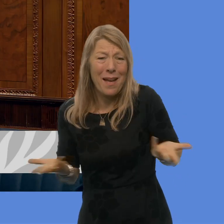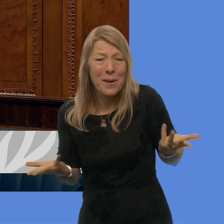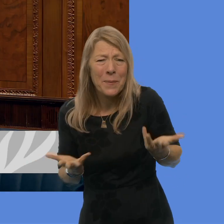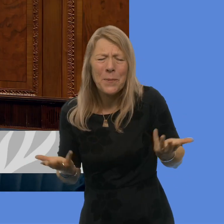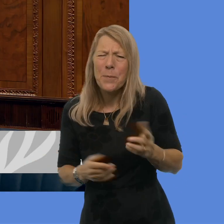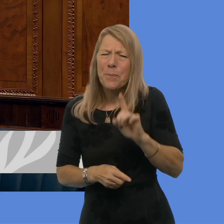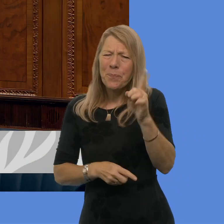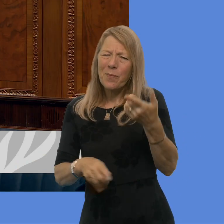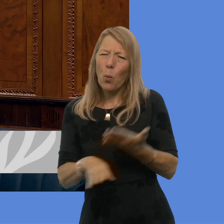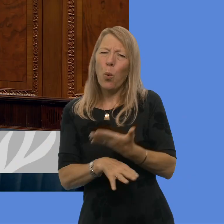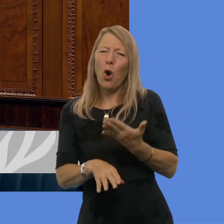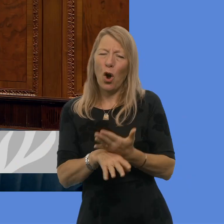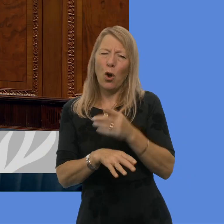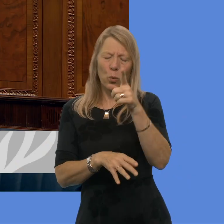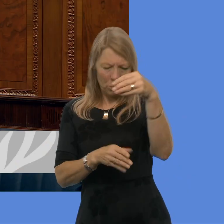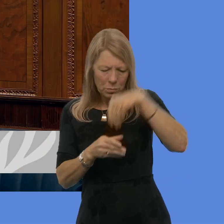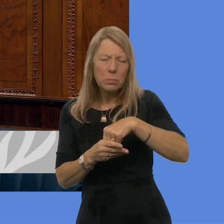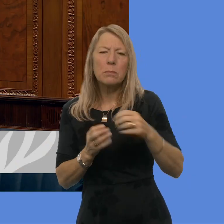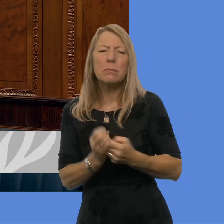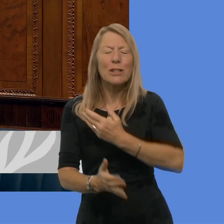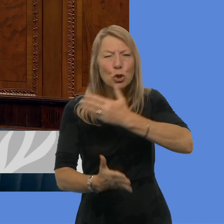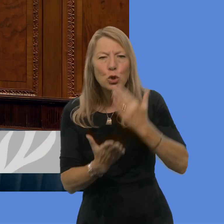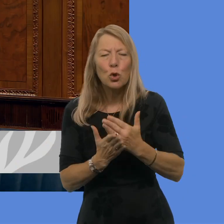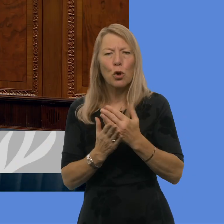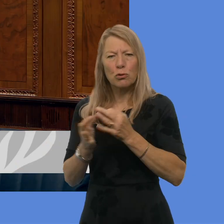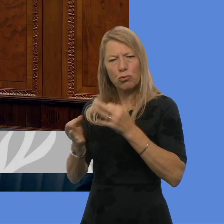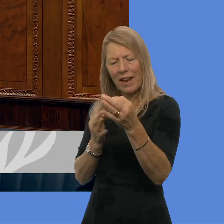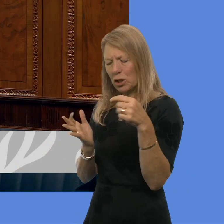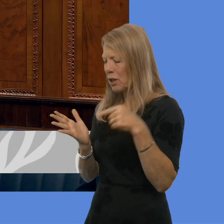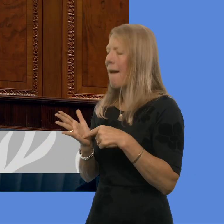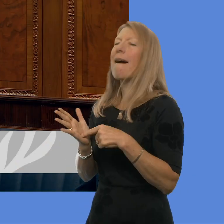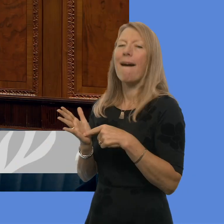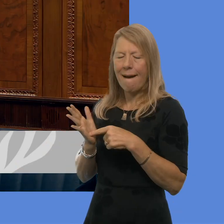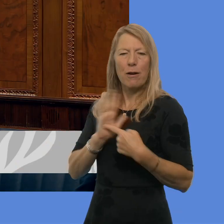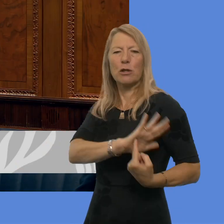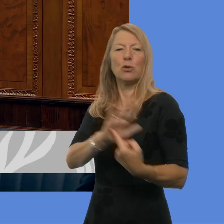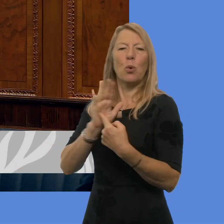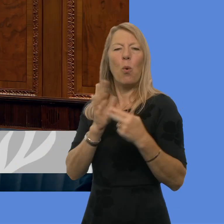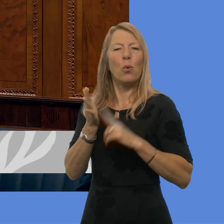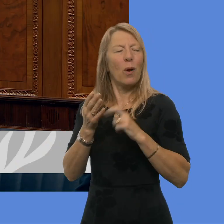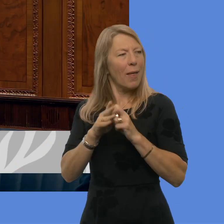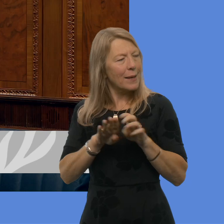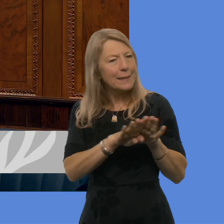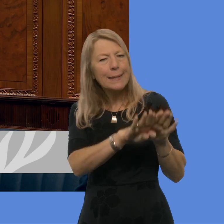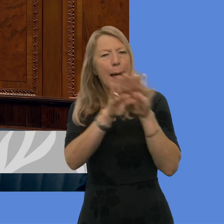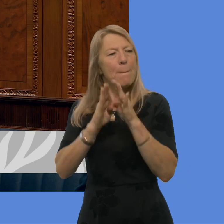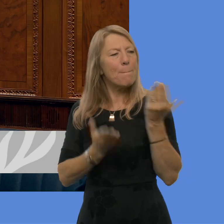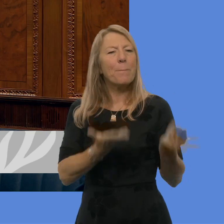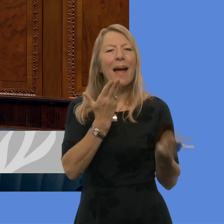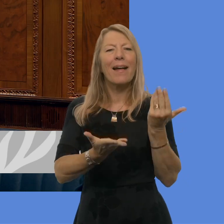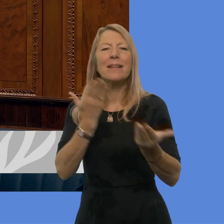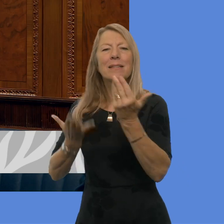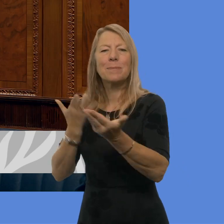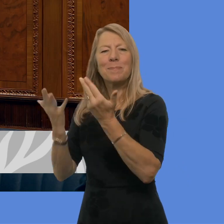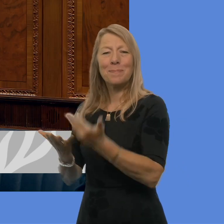or indices have you built in to the strategies to ensure real accountability for delivering regional balance and